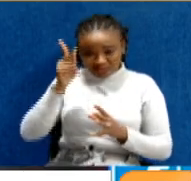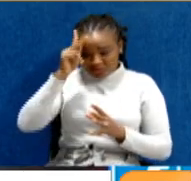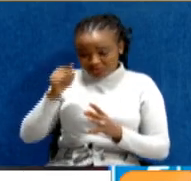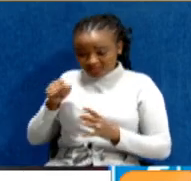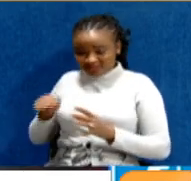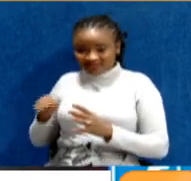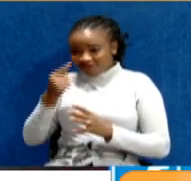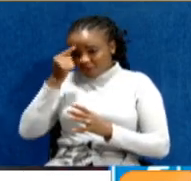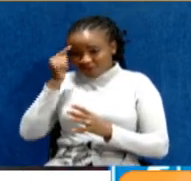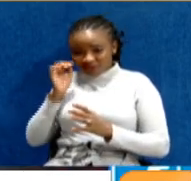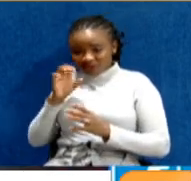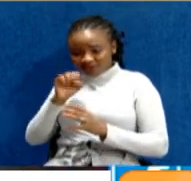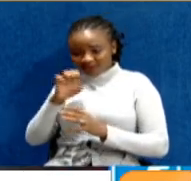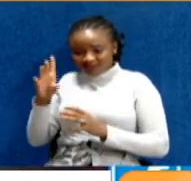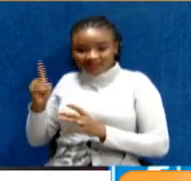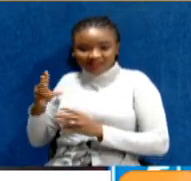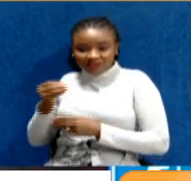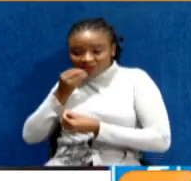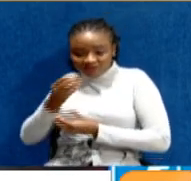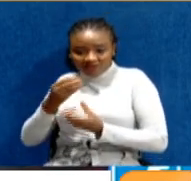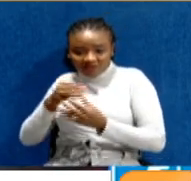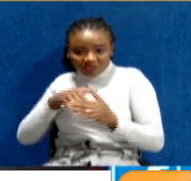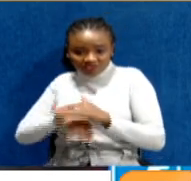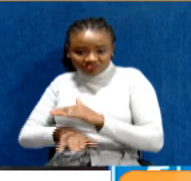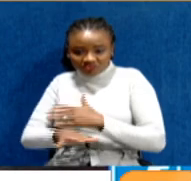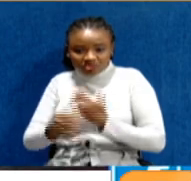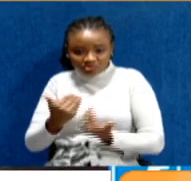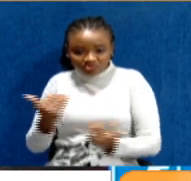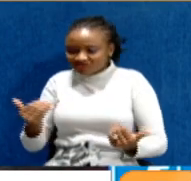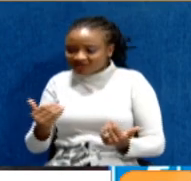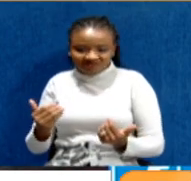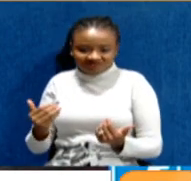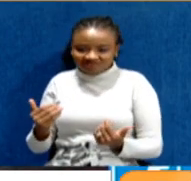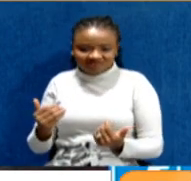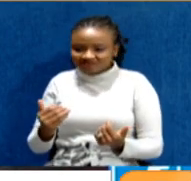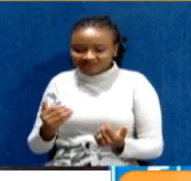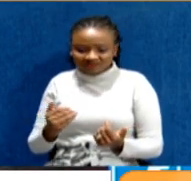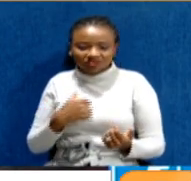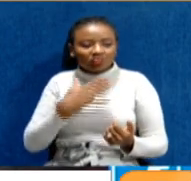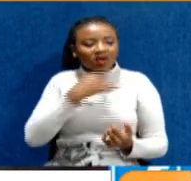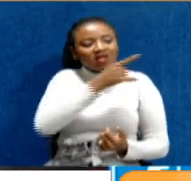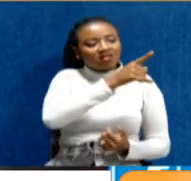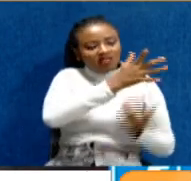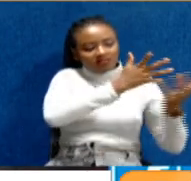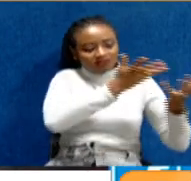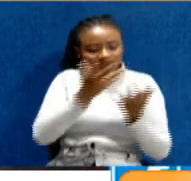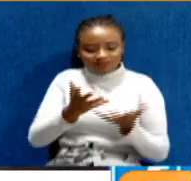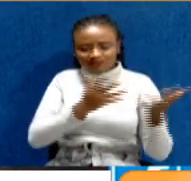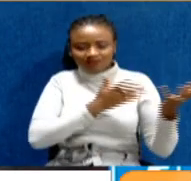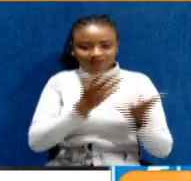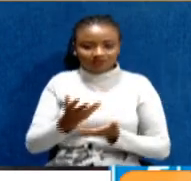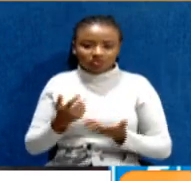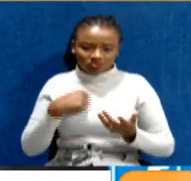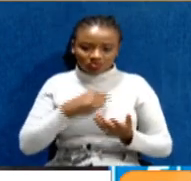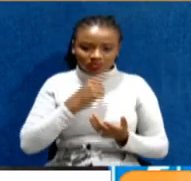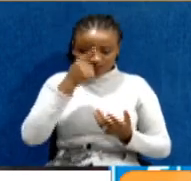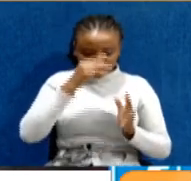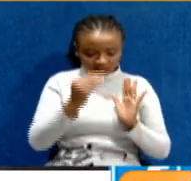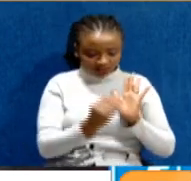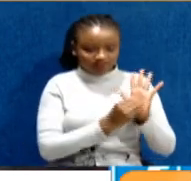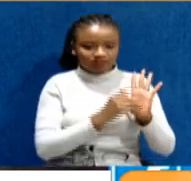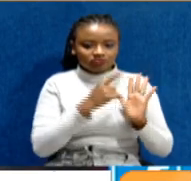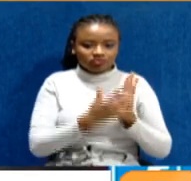gap. Okay. Currently, we are enacting a number of policies, and we are promoting that, yeah, climate change related policies that are